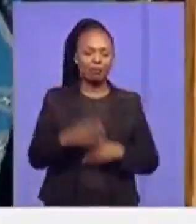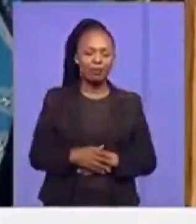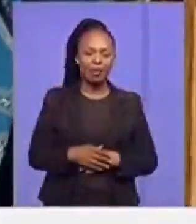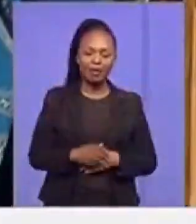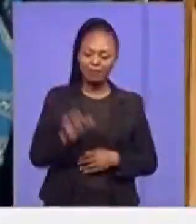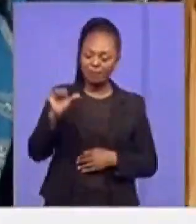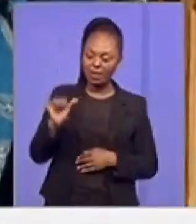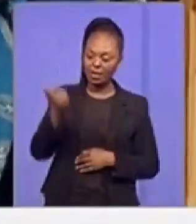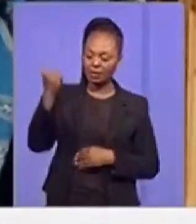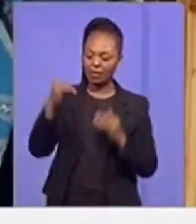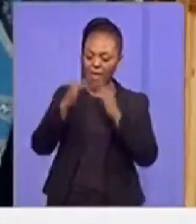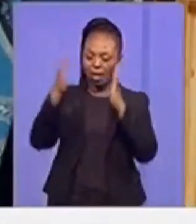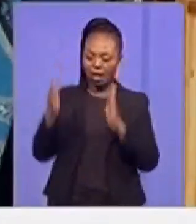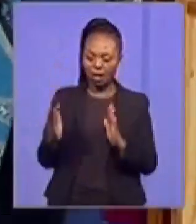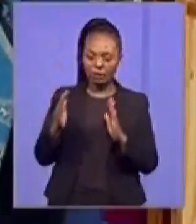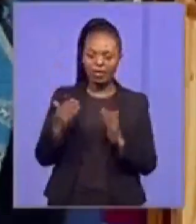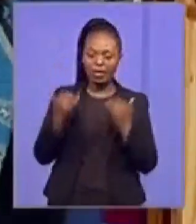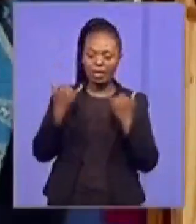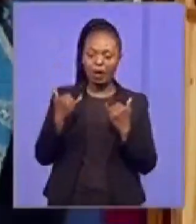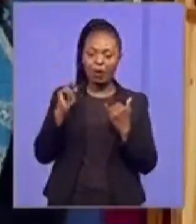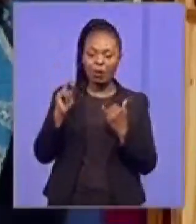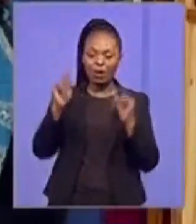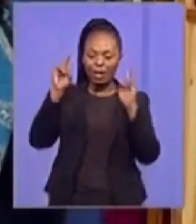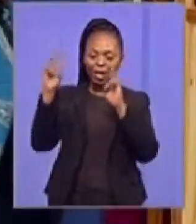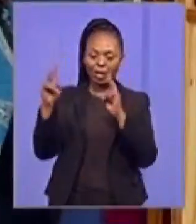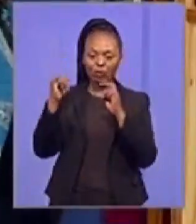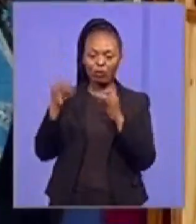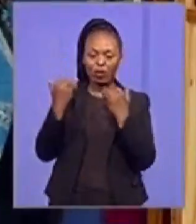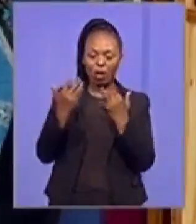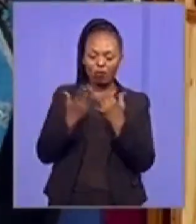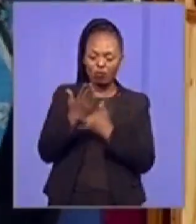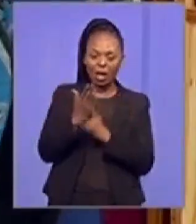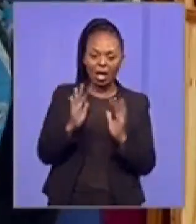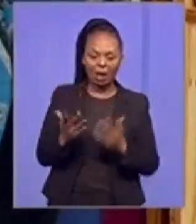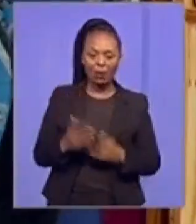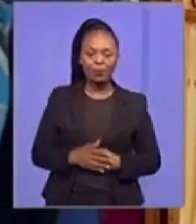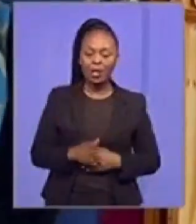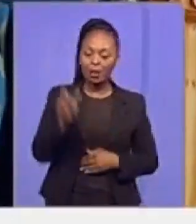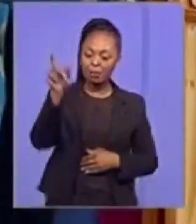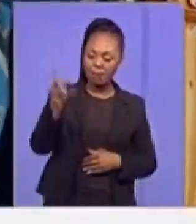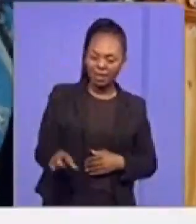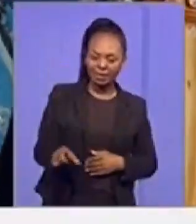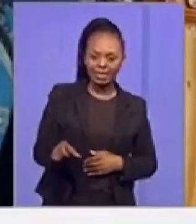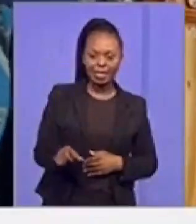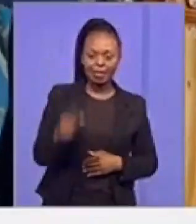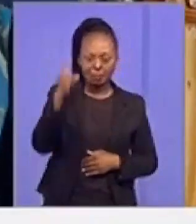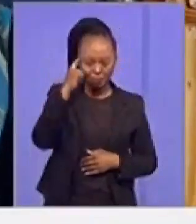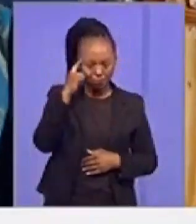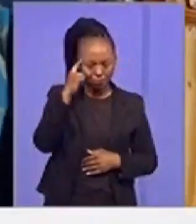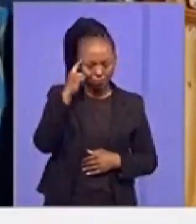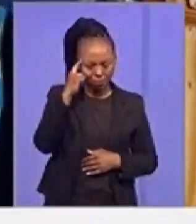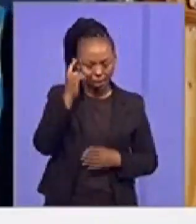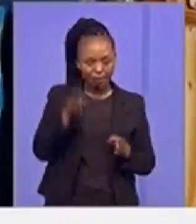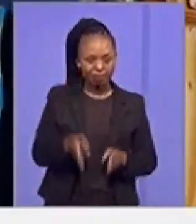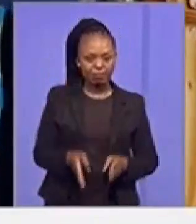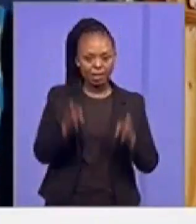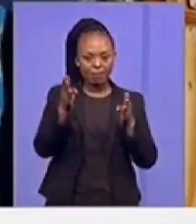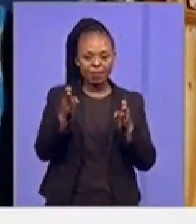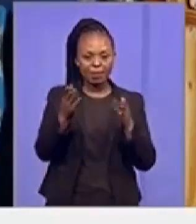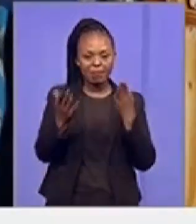First model is a model which says that you person, you've been on the street, you may be having a